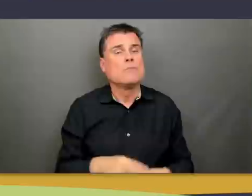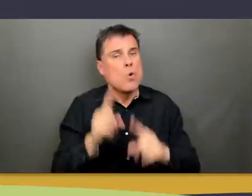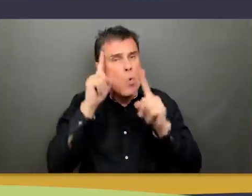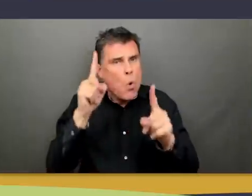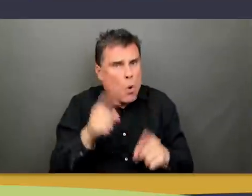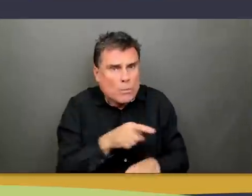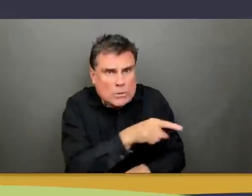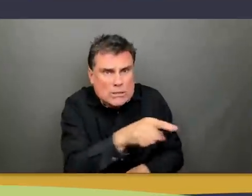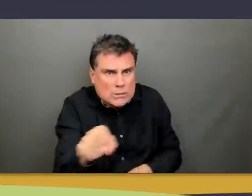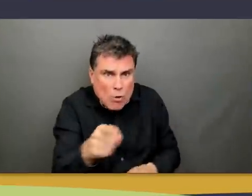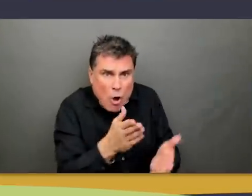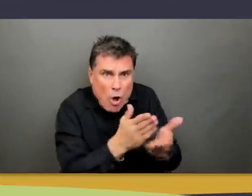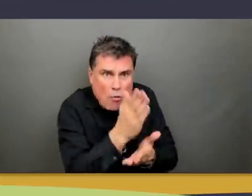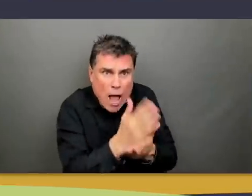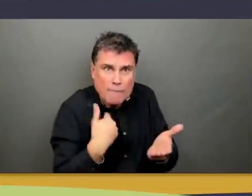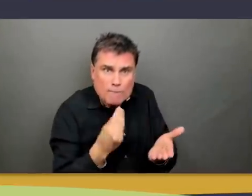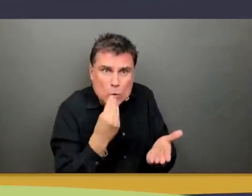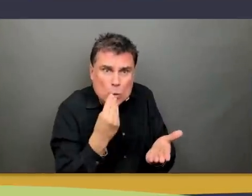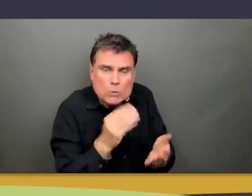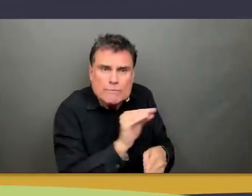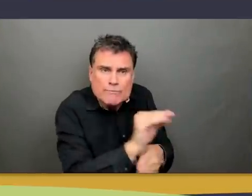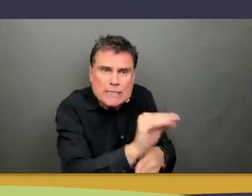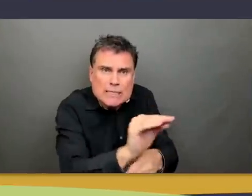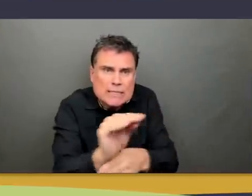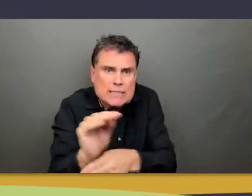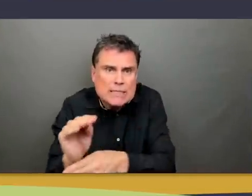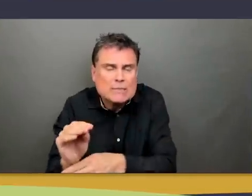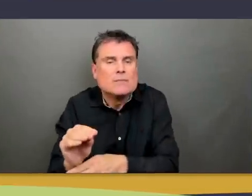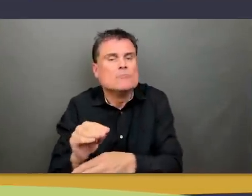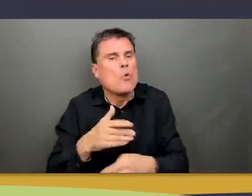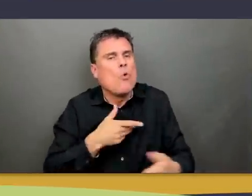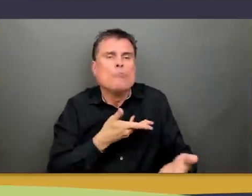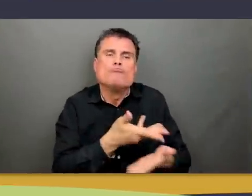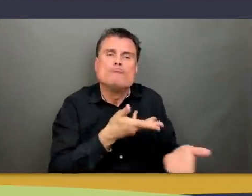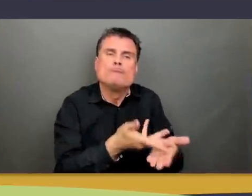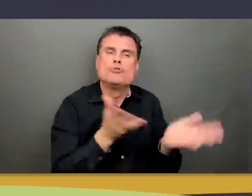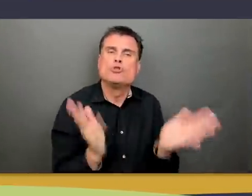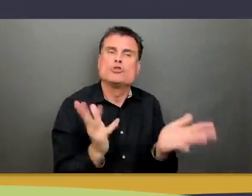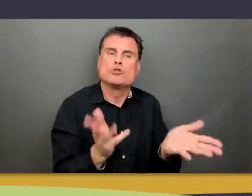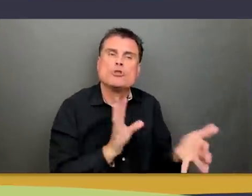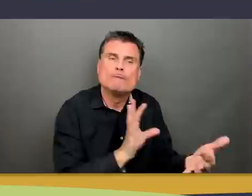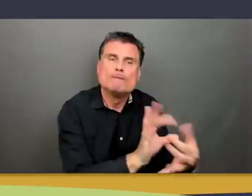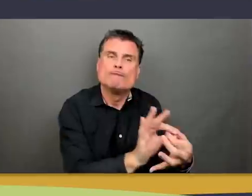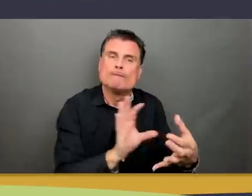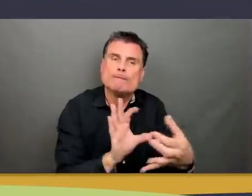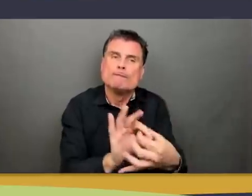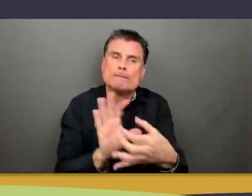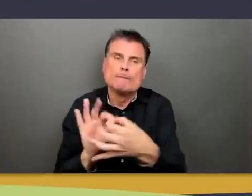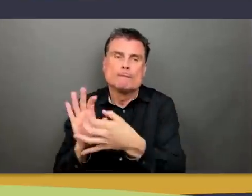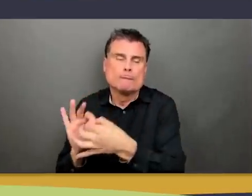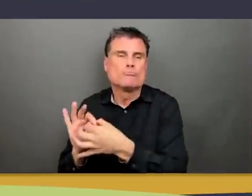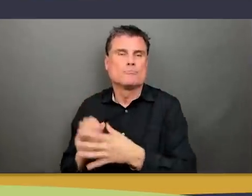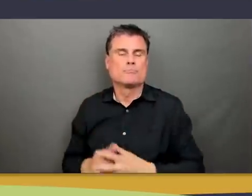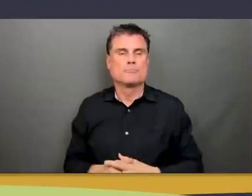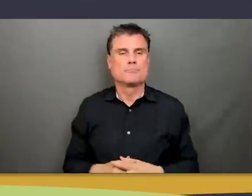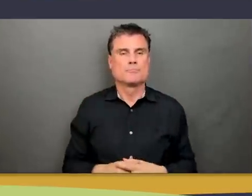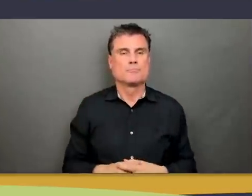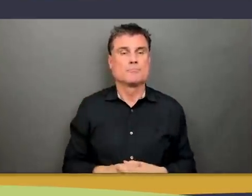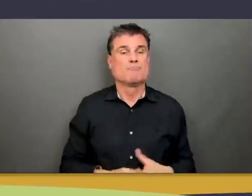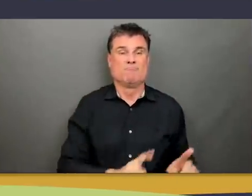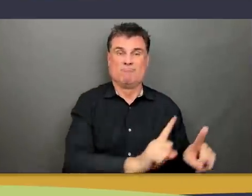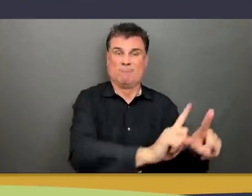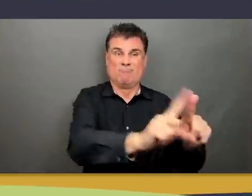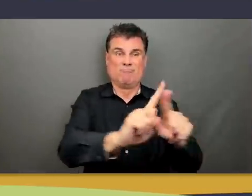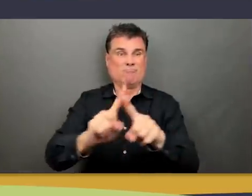all of a sudden, you know, the people from, you know, from the First Nations to the Black community